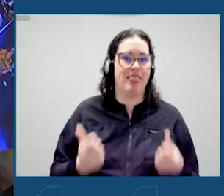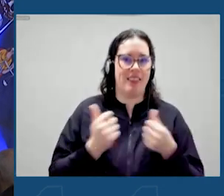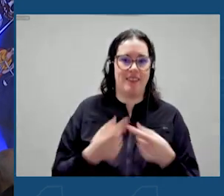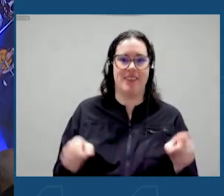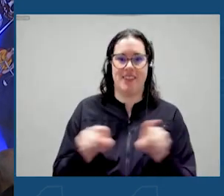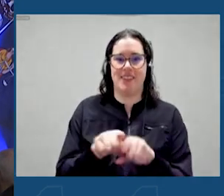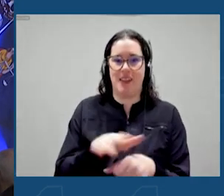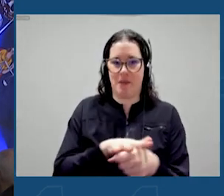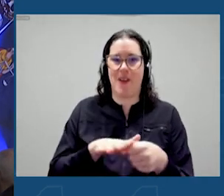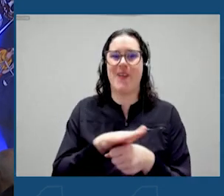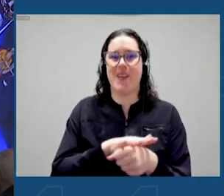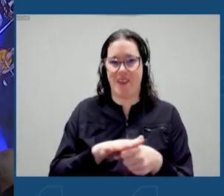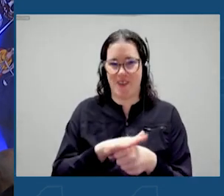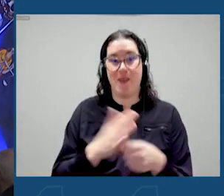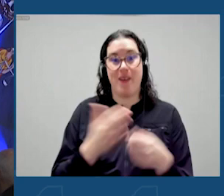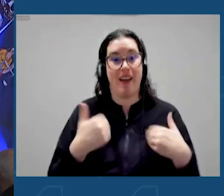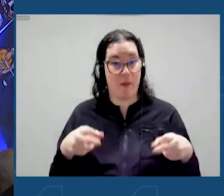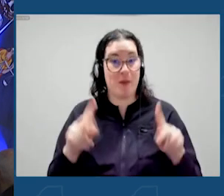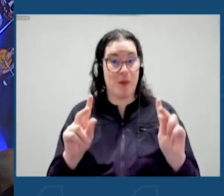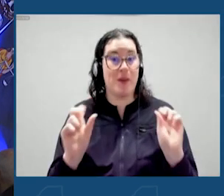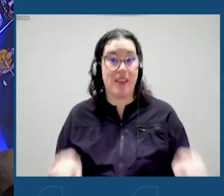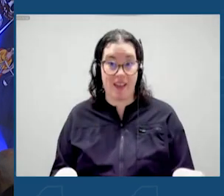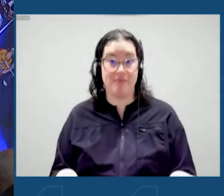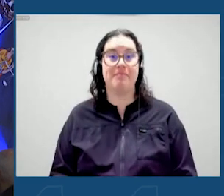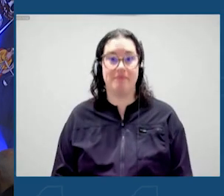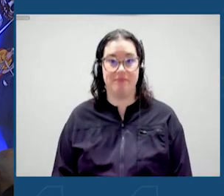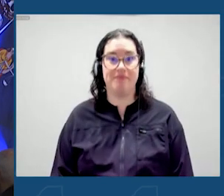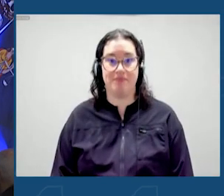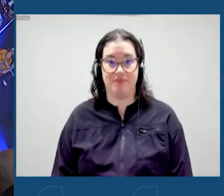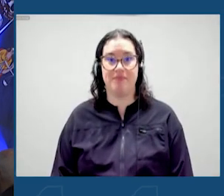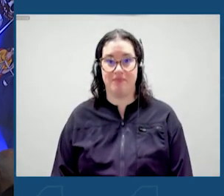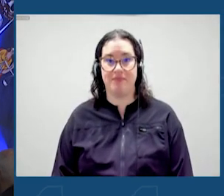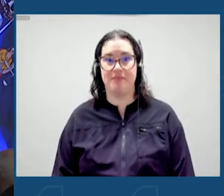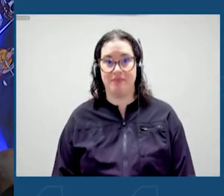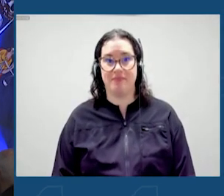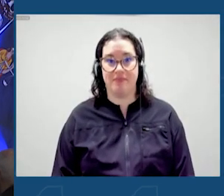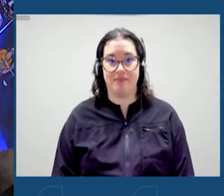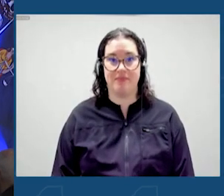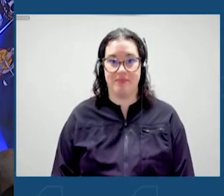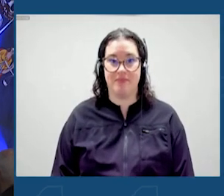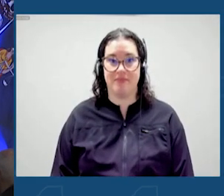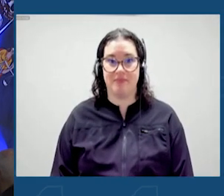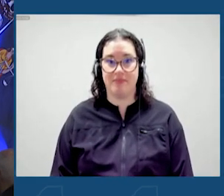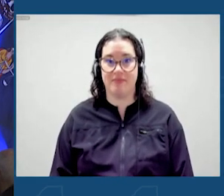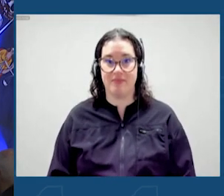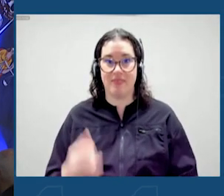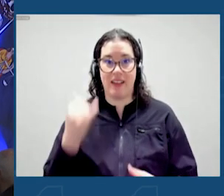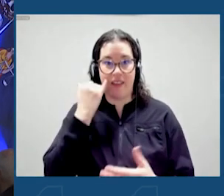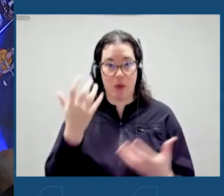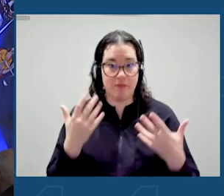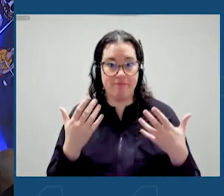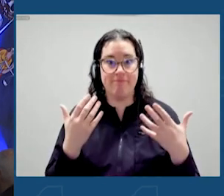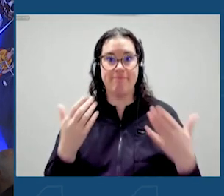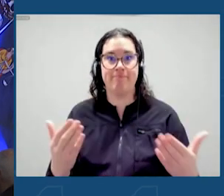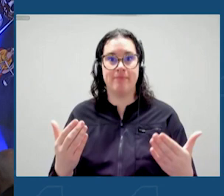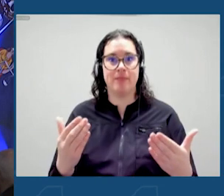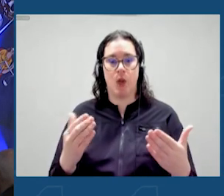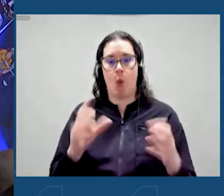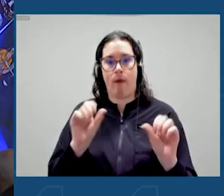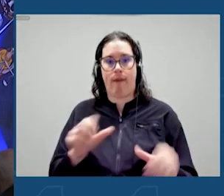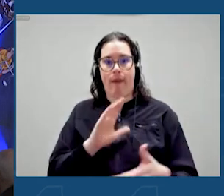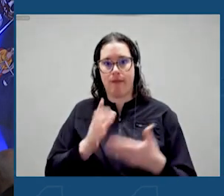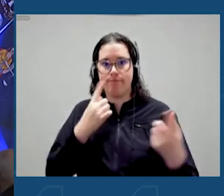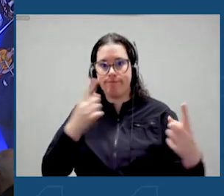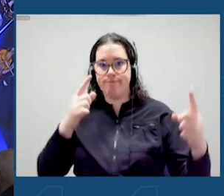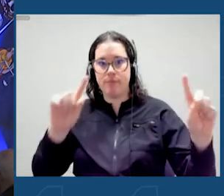And we have this window of opportunity that if we seize it with the boldness that's required, we can get it done. That's what I'm talking about. That micro